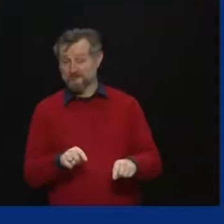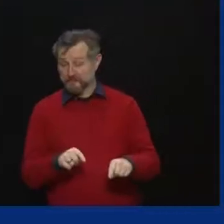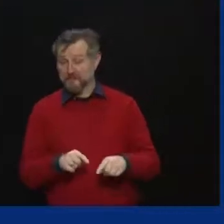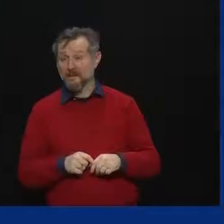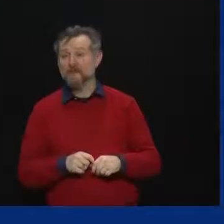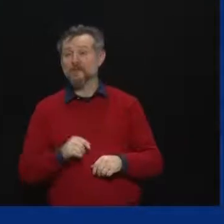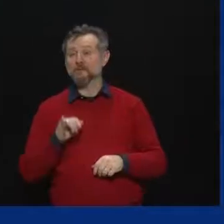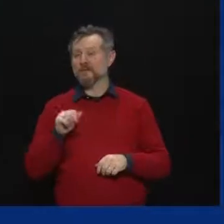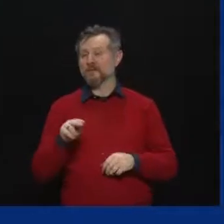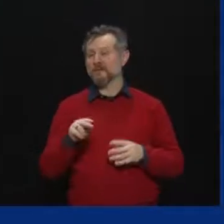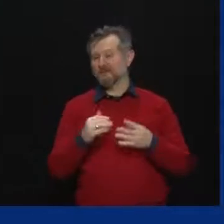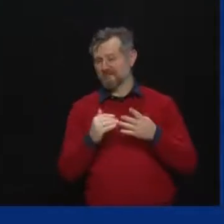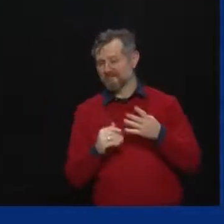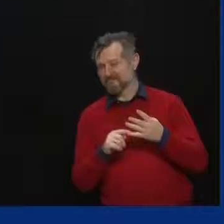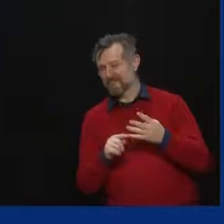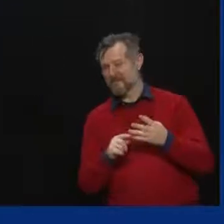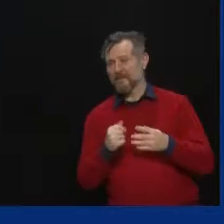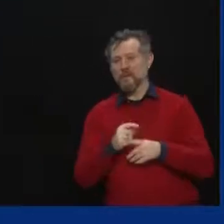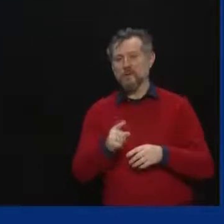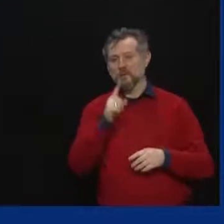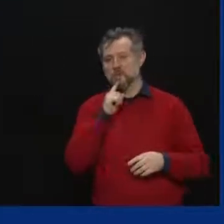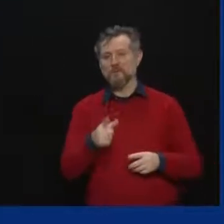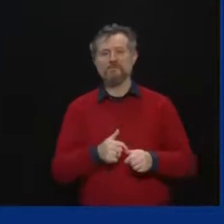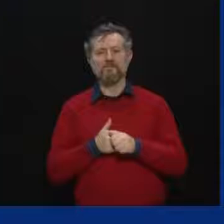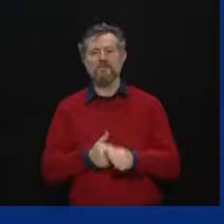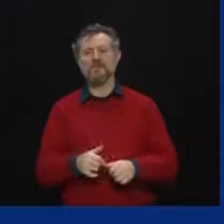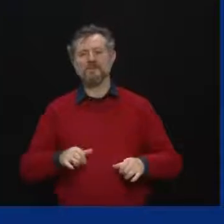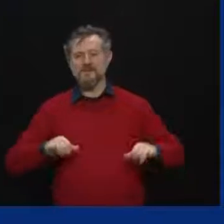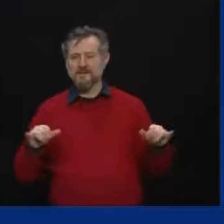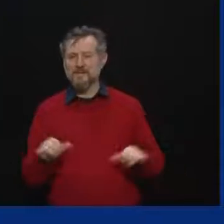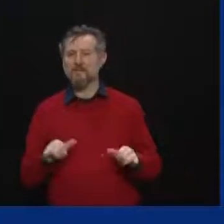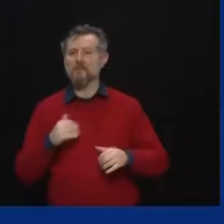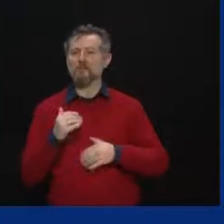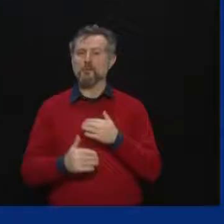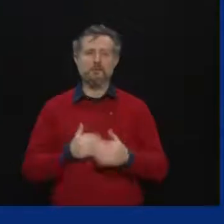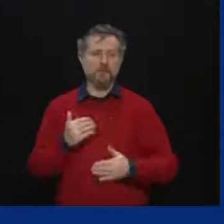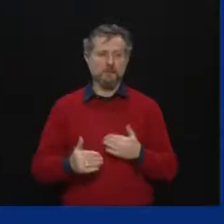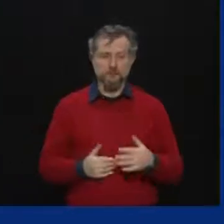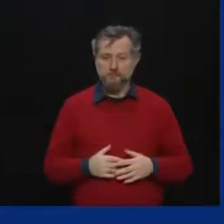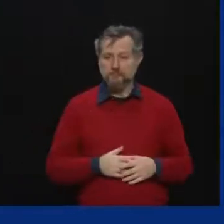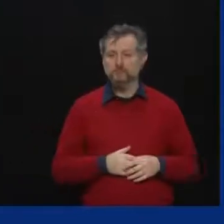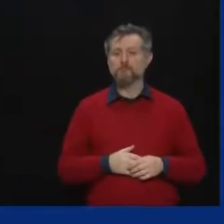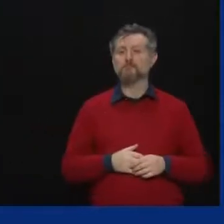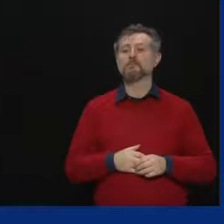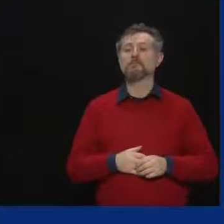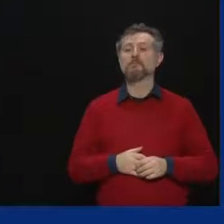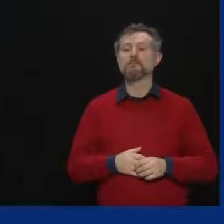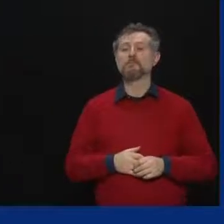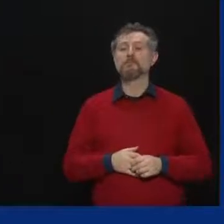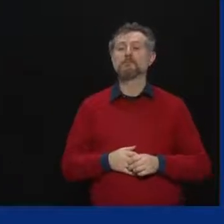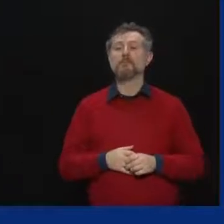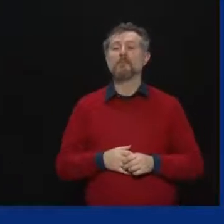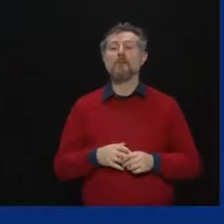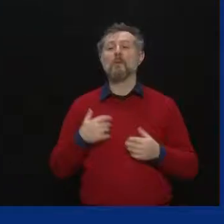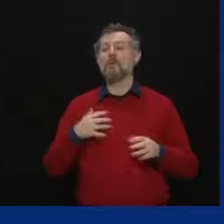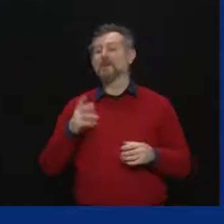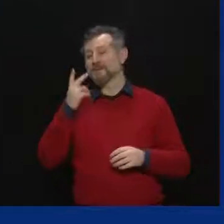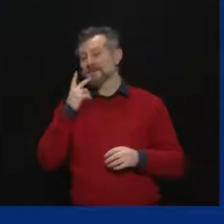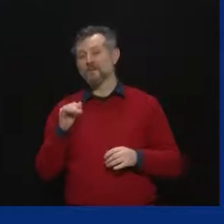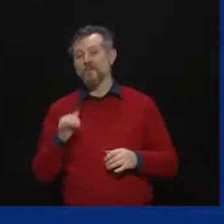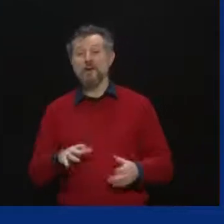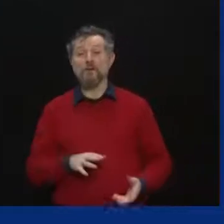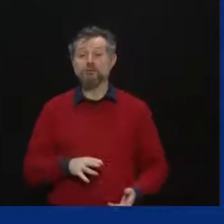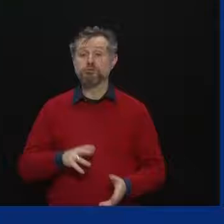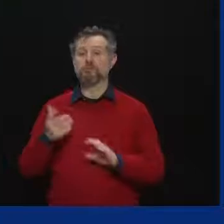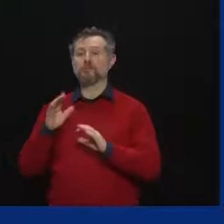in January, and making sure they follow the same return protocols so we don't have that disruption again to their